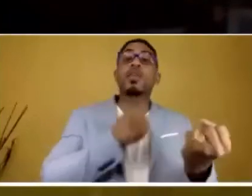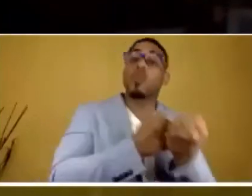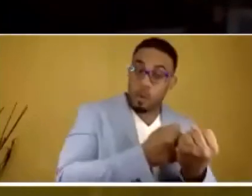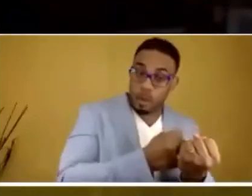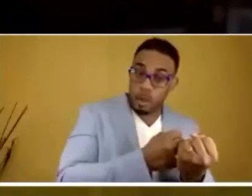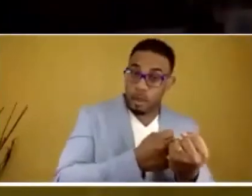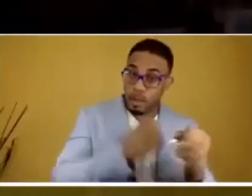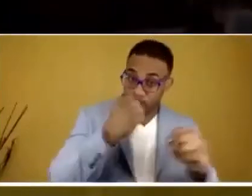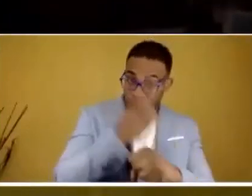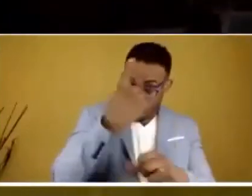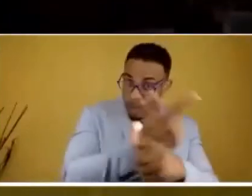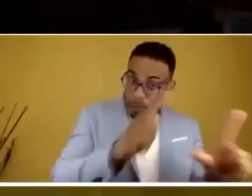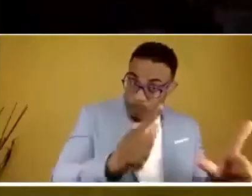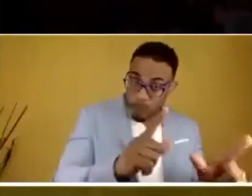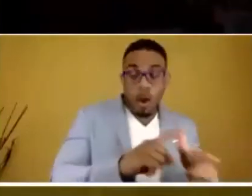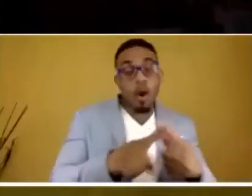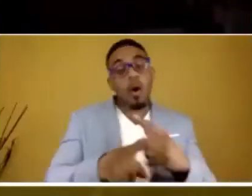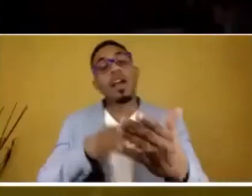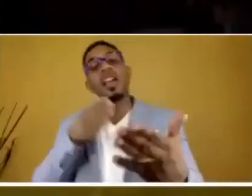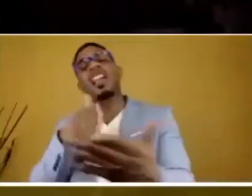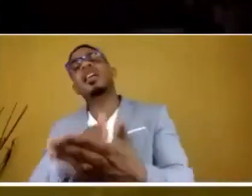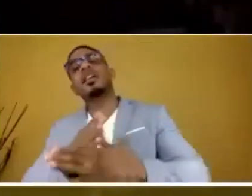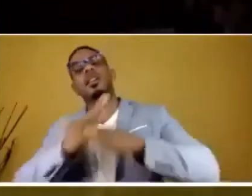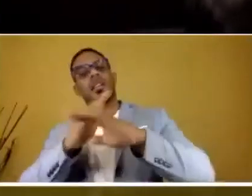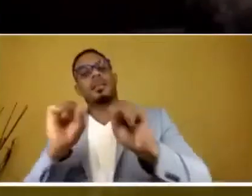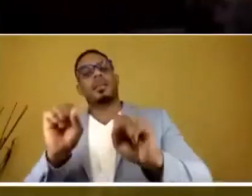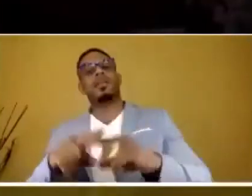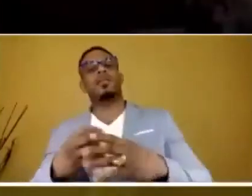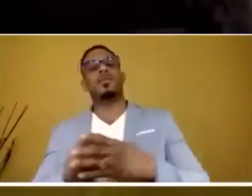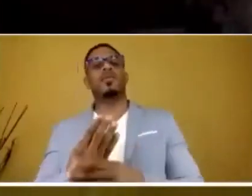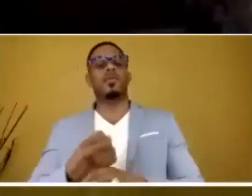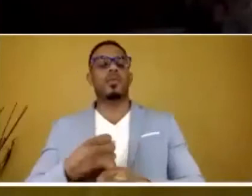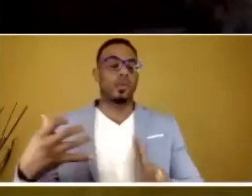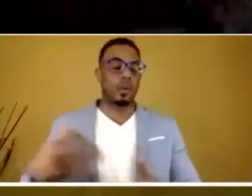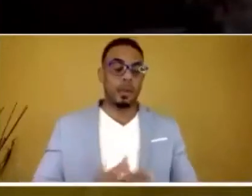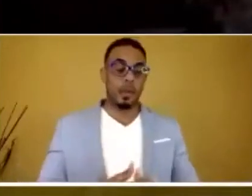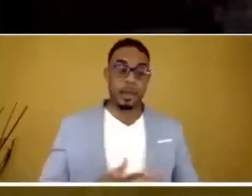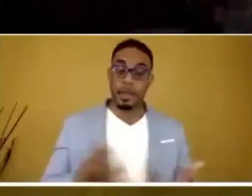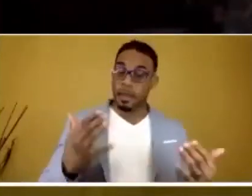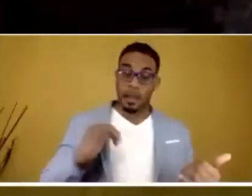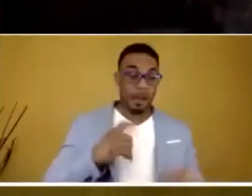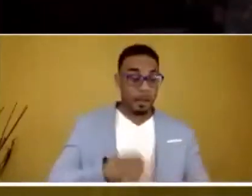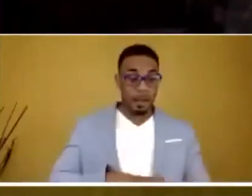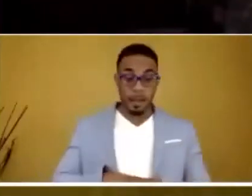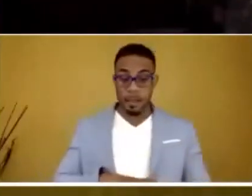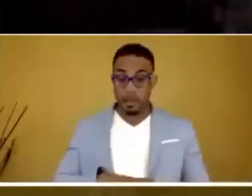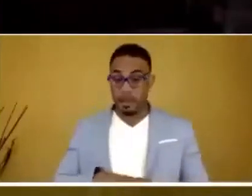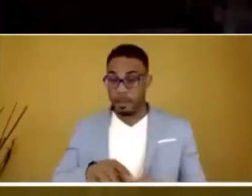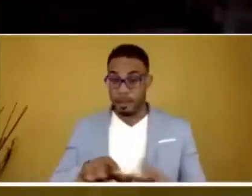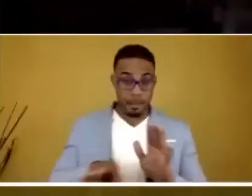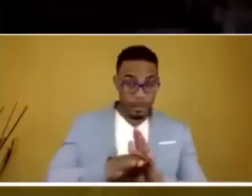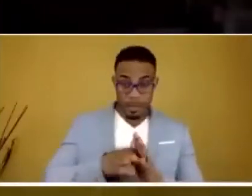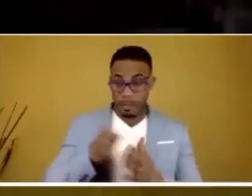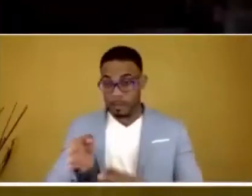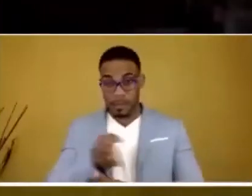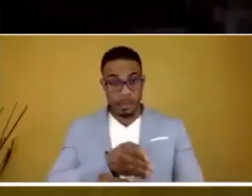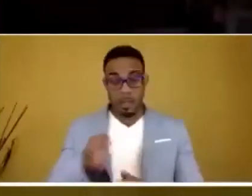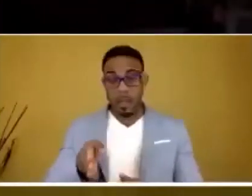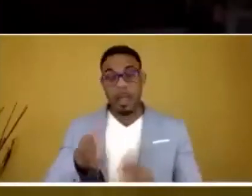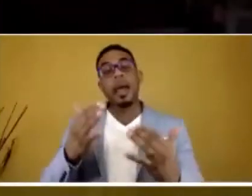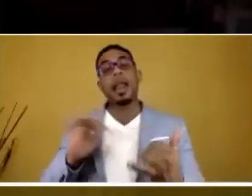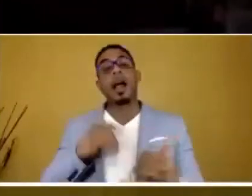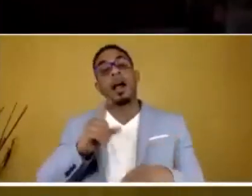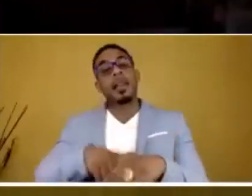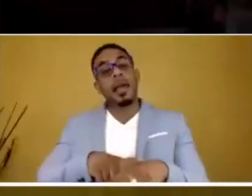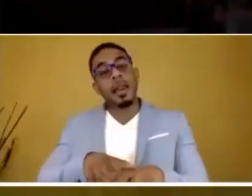for liberation or you are hindering its ability to be won. Now is our time to pick a side. Now is our time to break